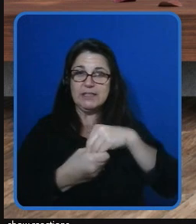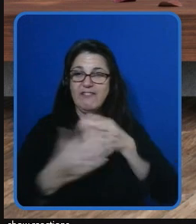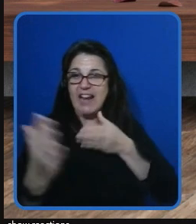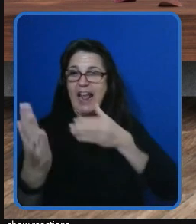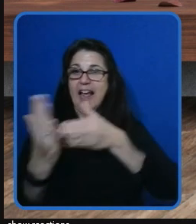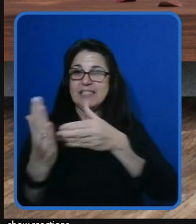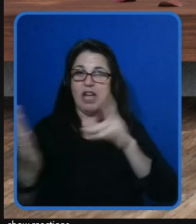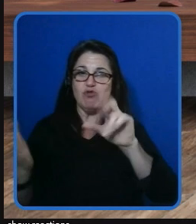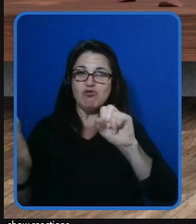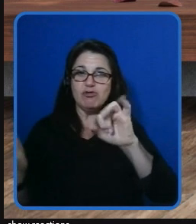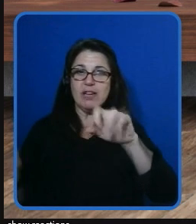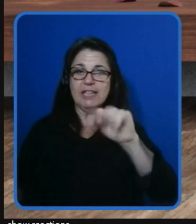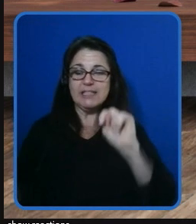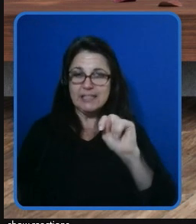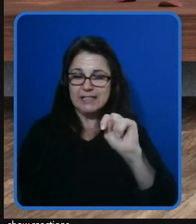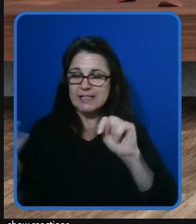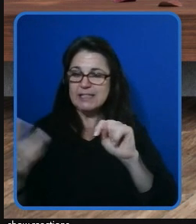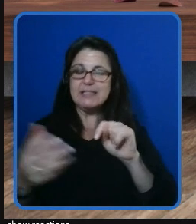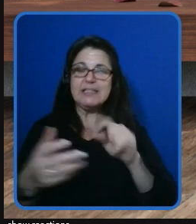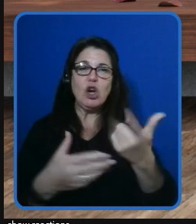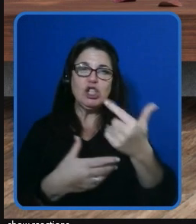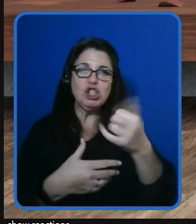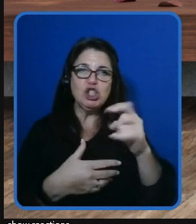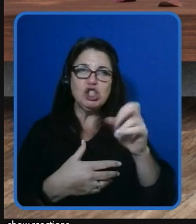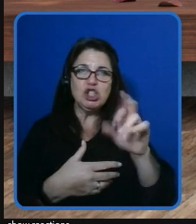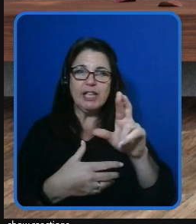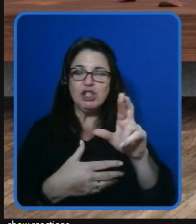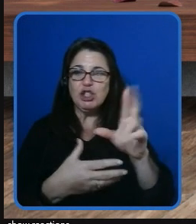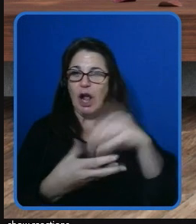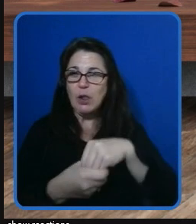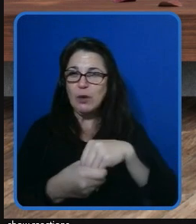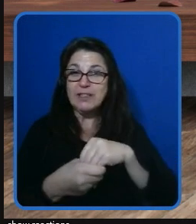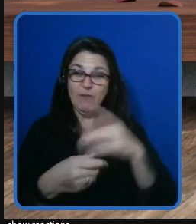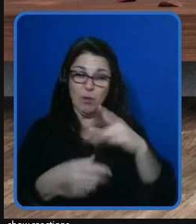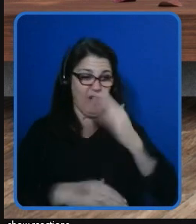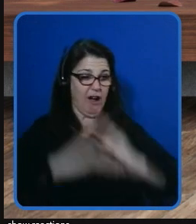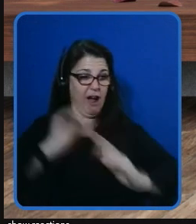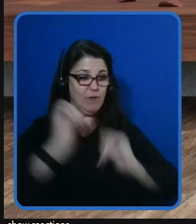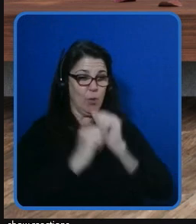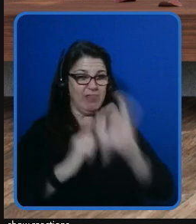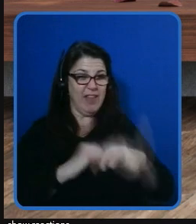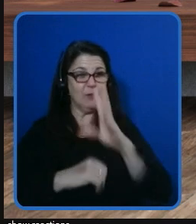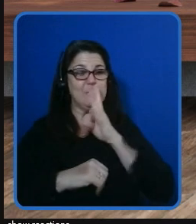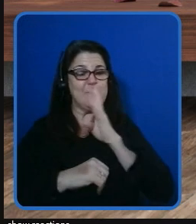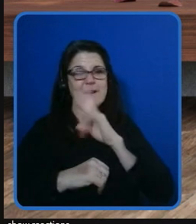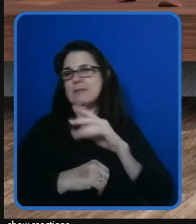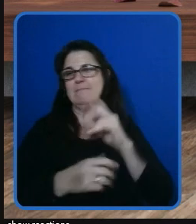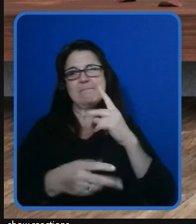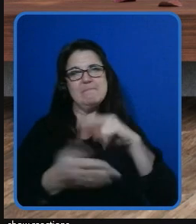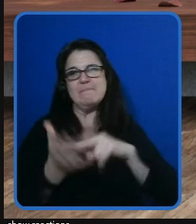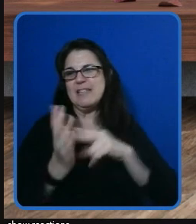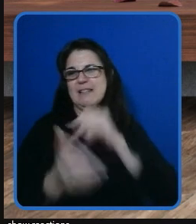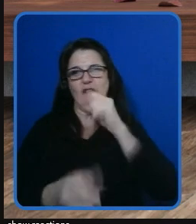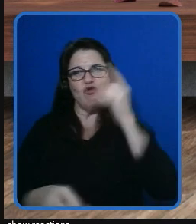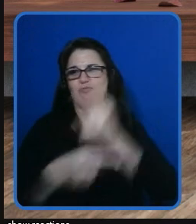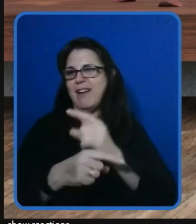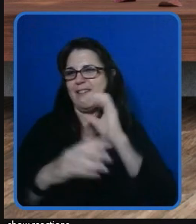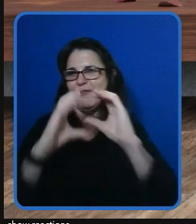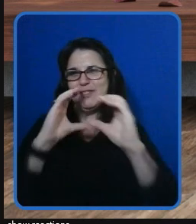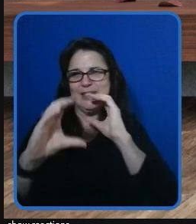anti-racist, what it means to be gender inclusive, then you're not having the right conversation. Yes. Yes, done.